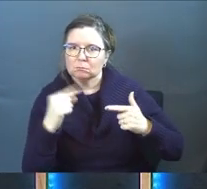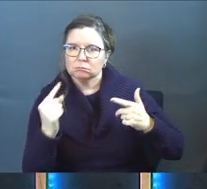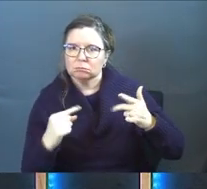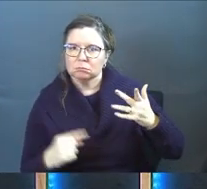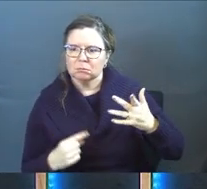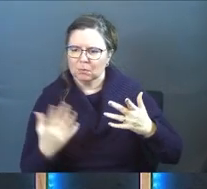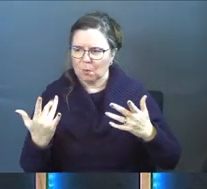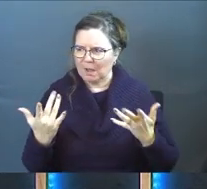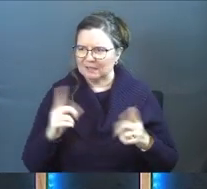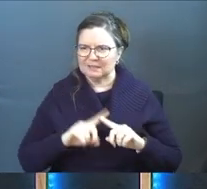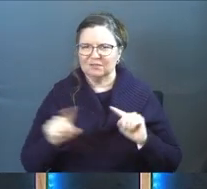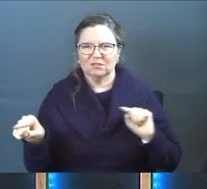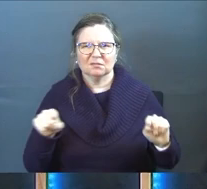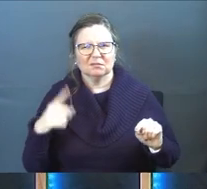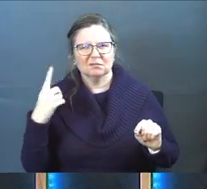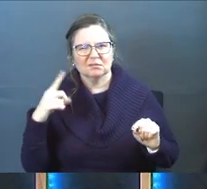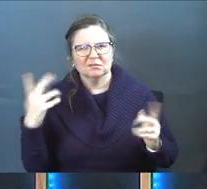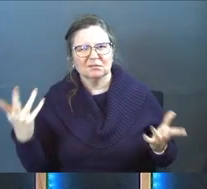Why don't we?